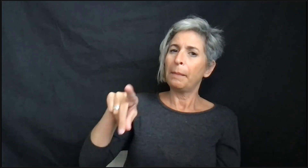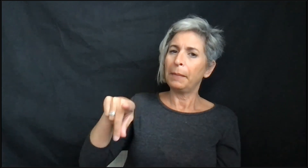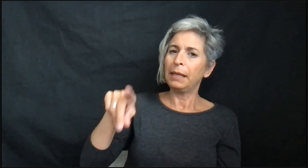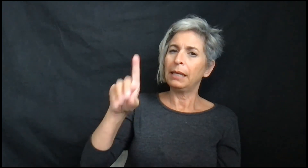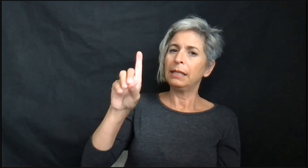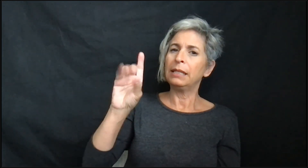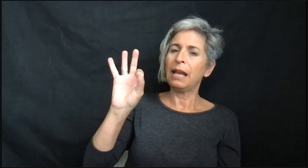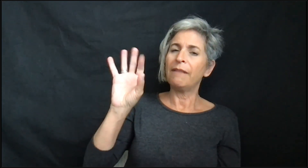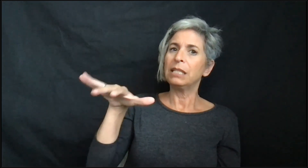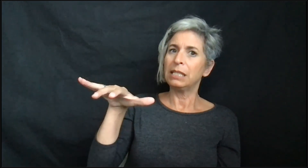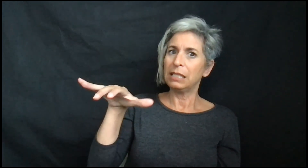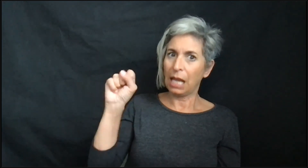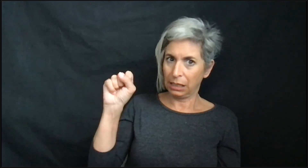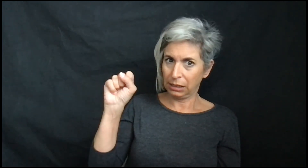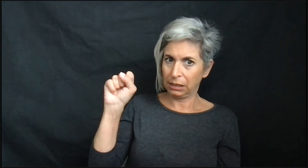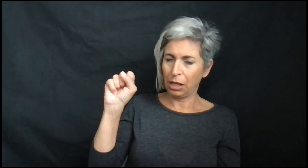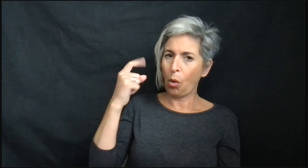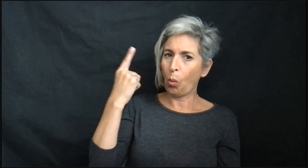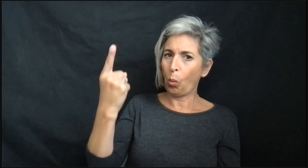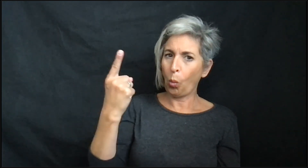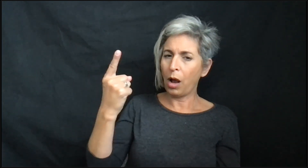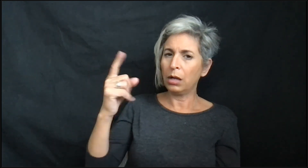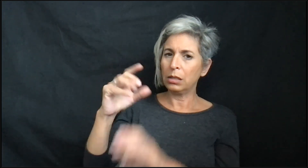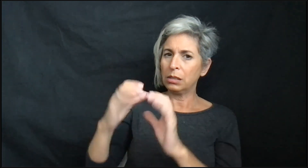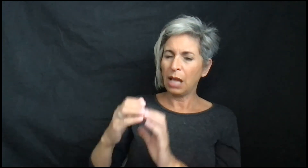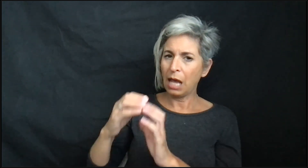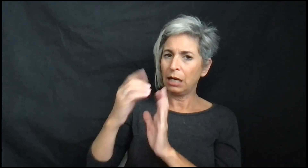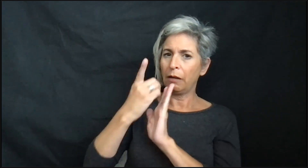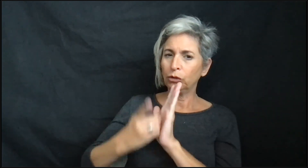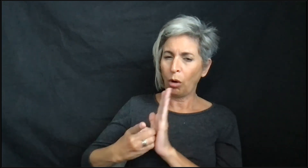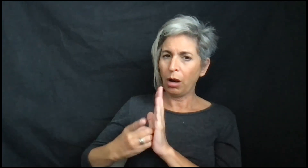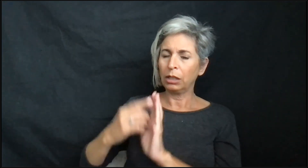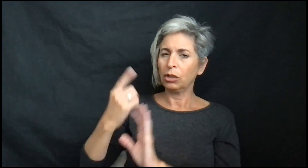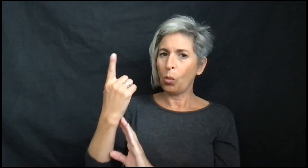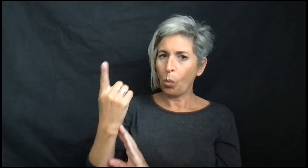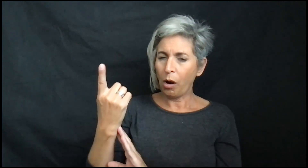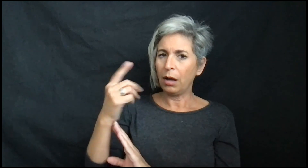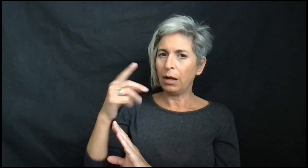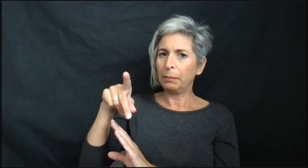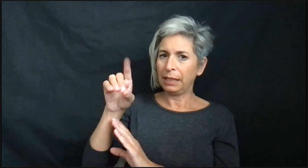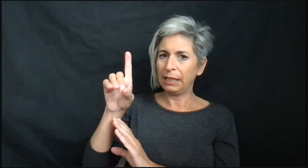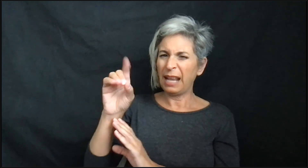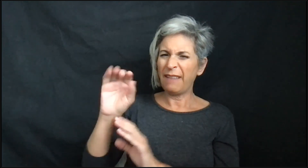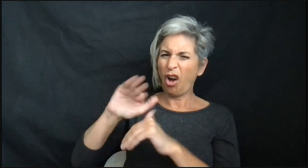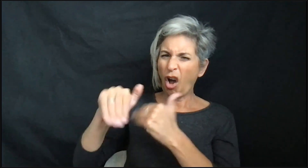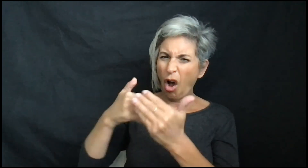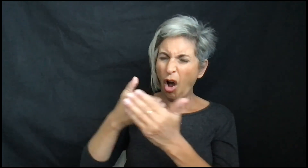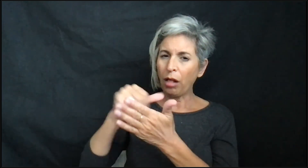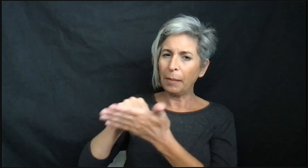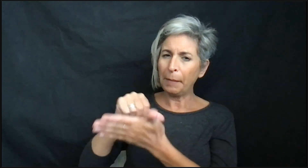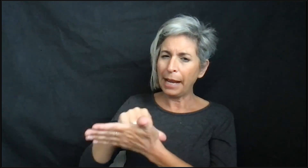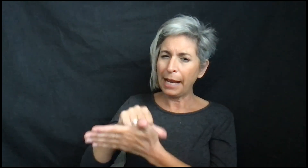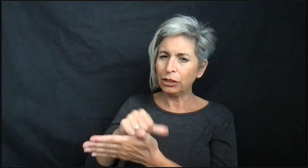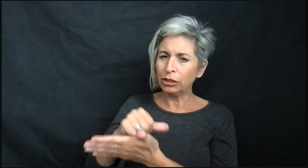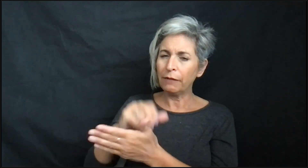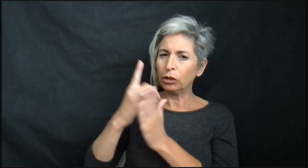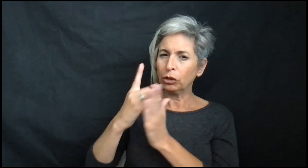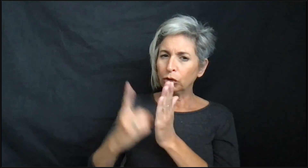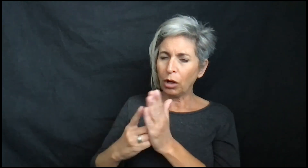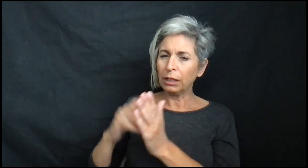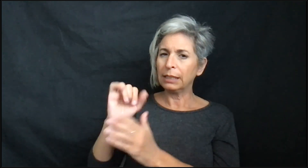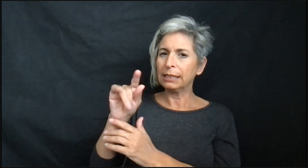Yes. We want one set of civil drawings, sorry, one PDF containing all pages of your civil drawing and site plan and